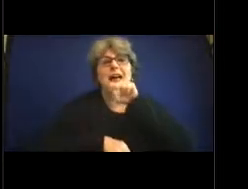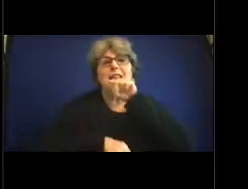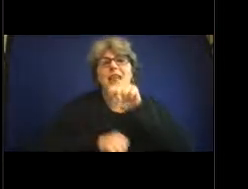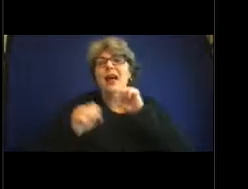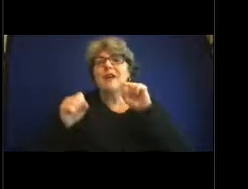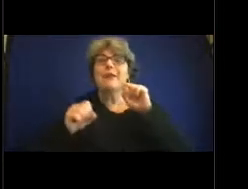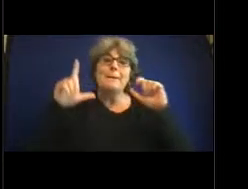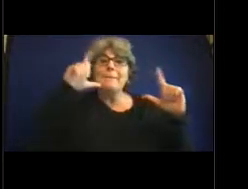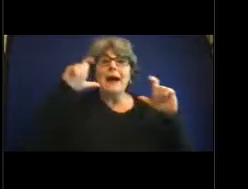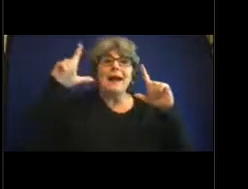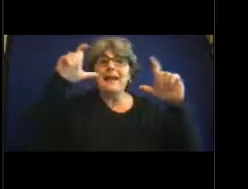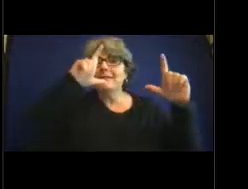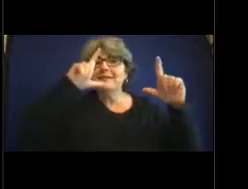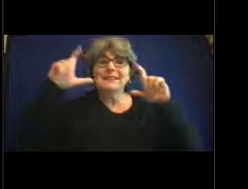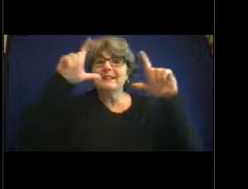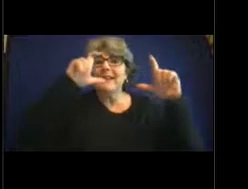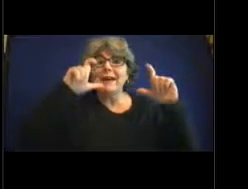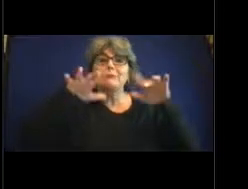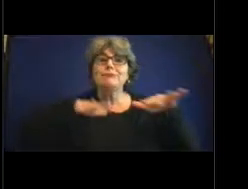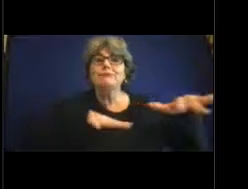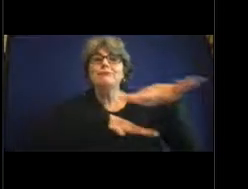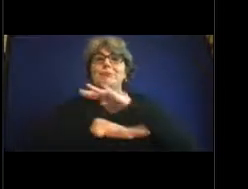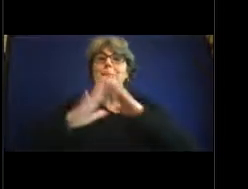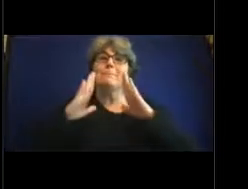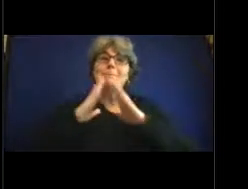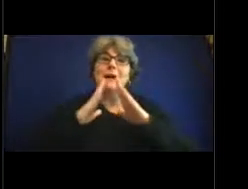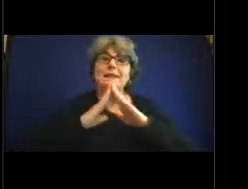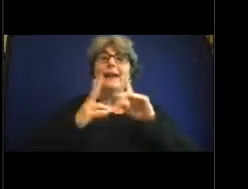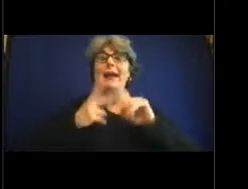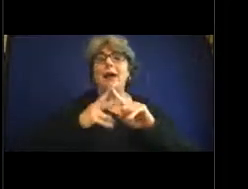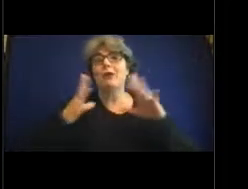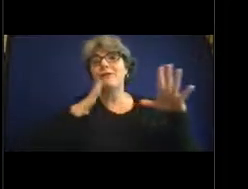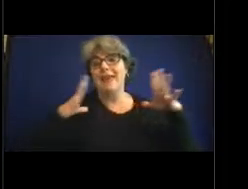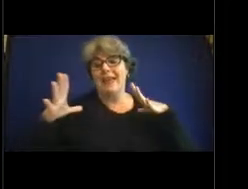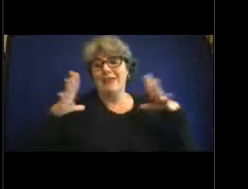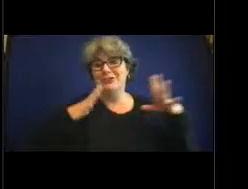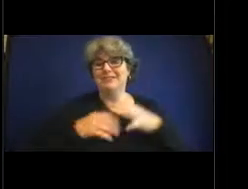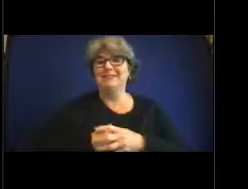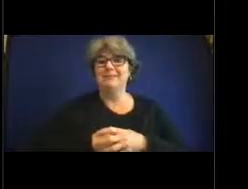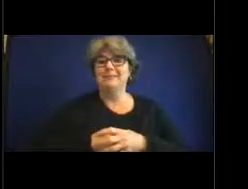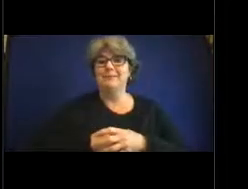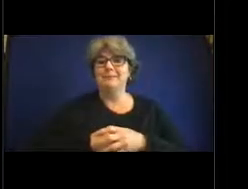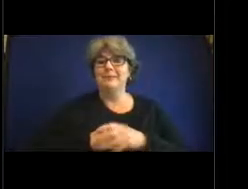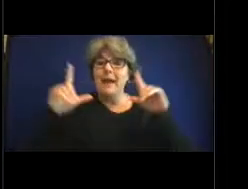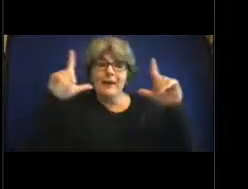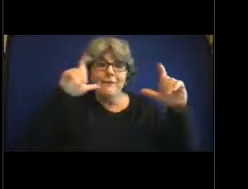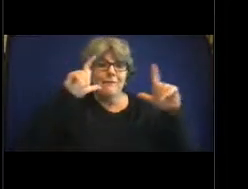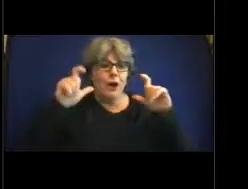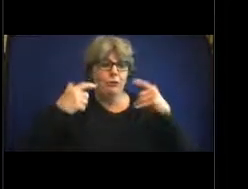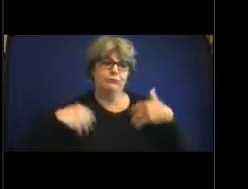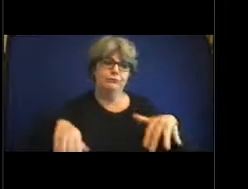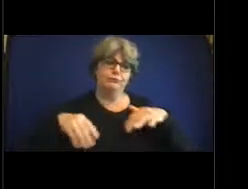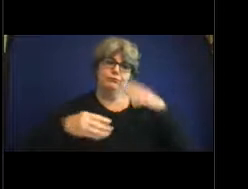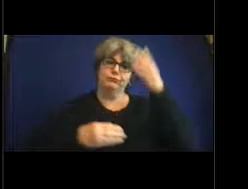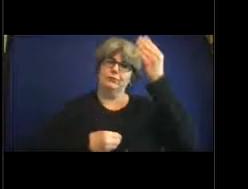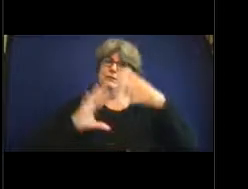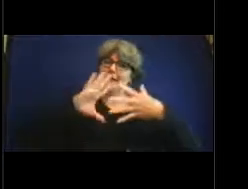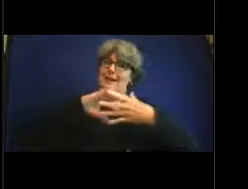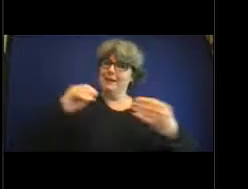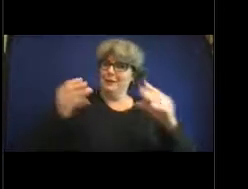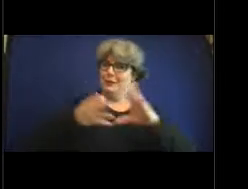my camera out with me around my town or on vacation. Photos have a way of telling